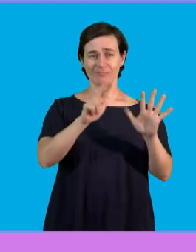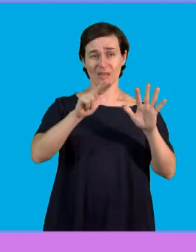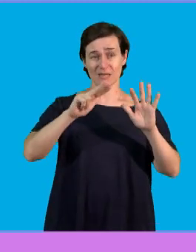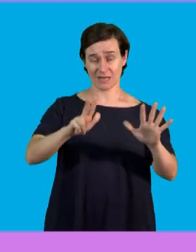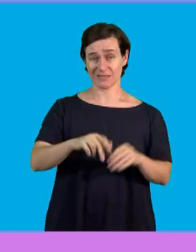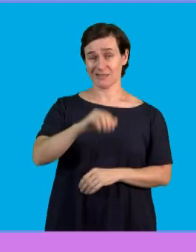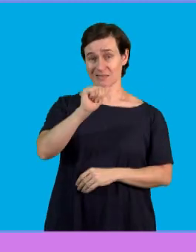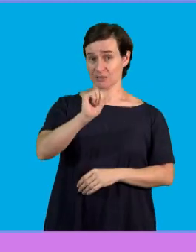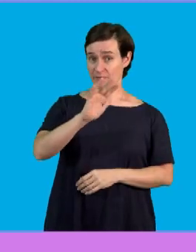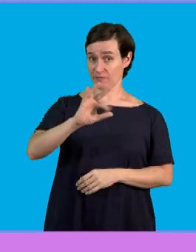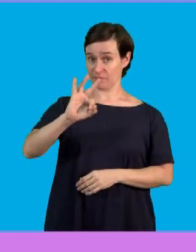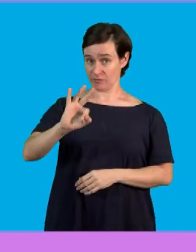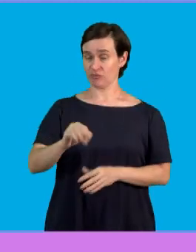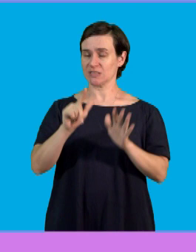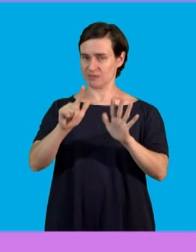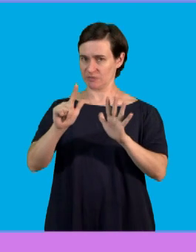is